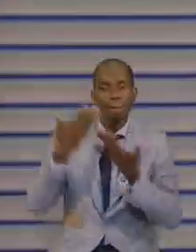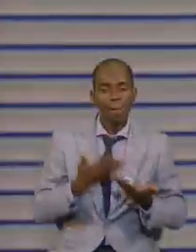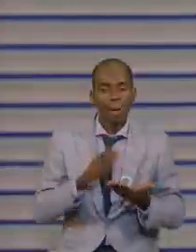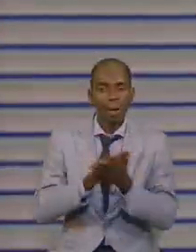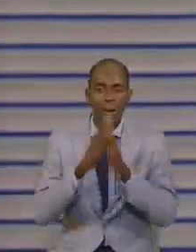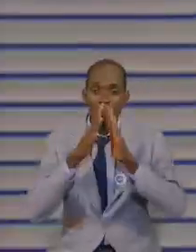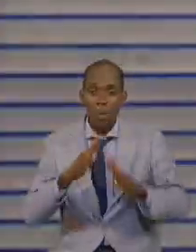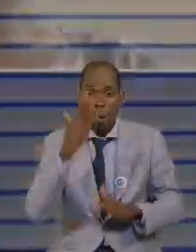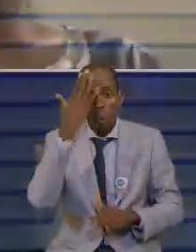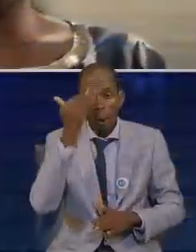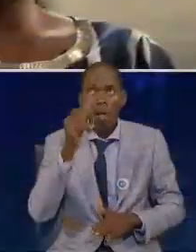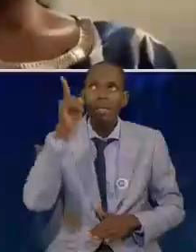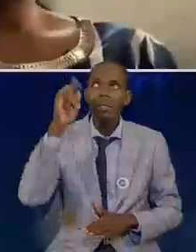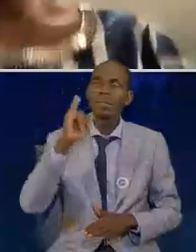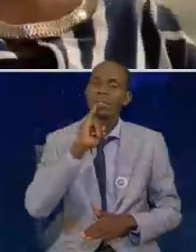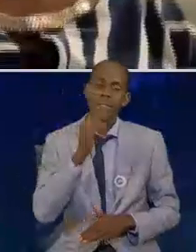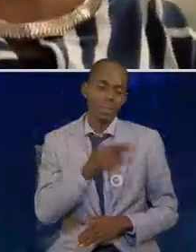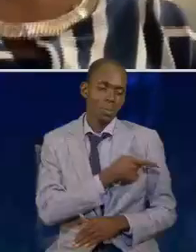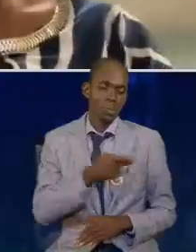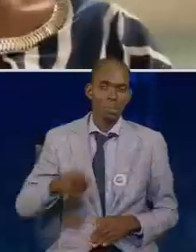the Prince of Peace.